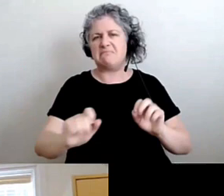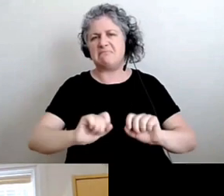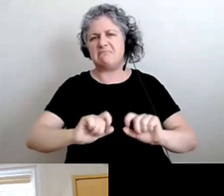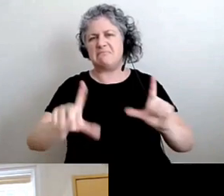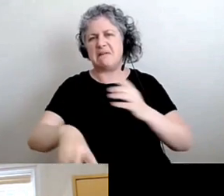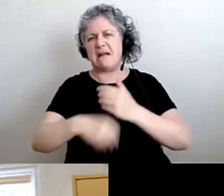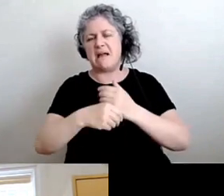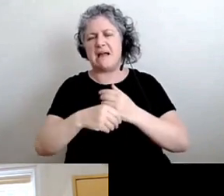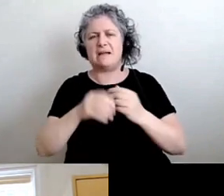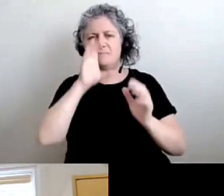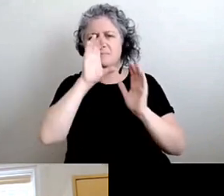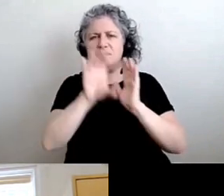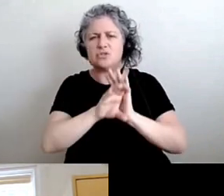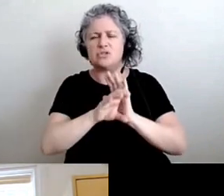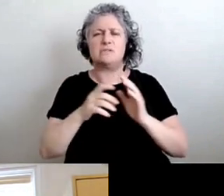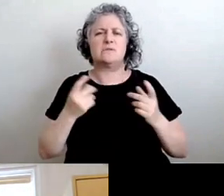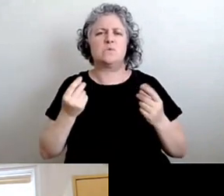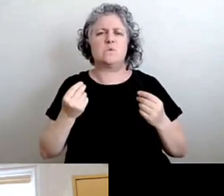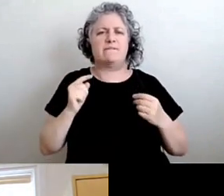step.